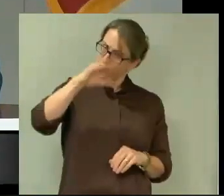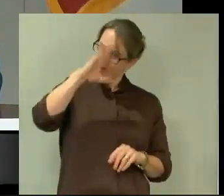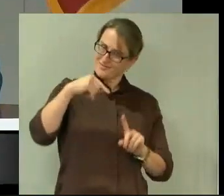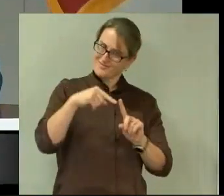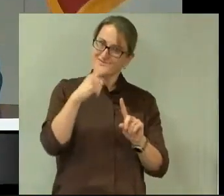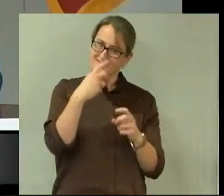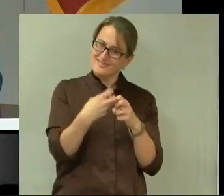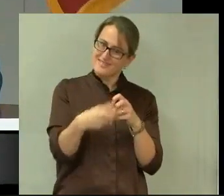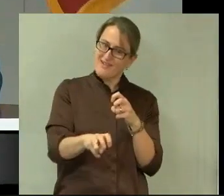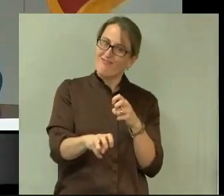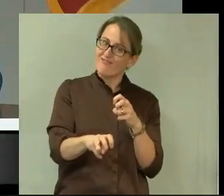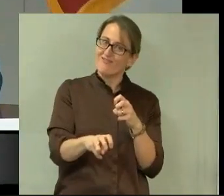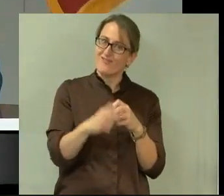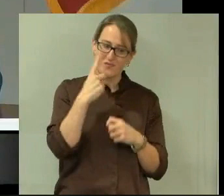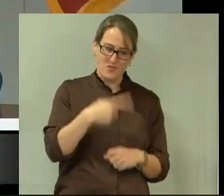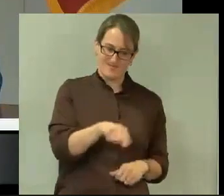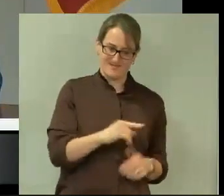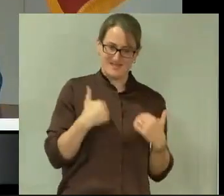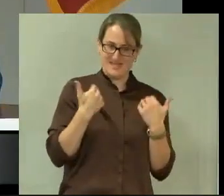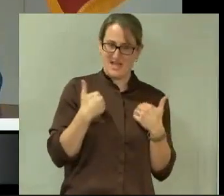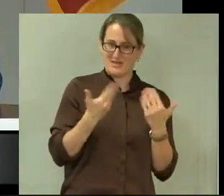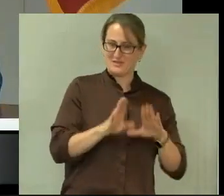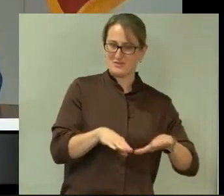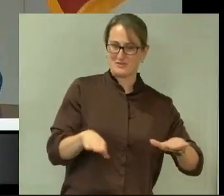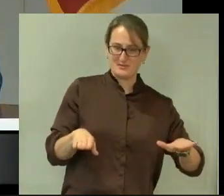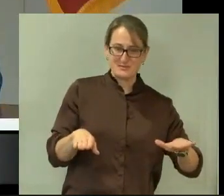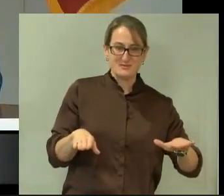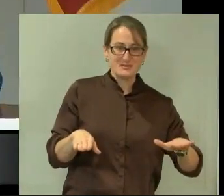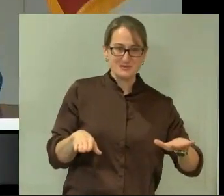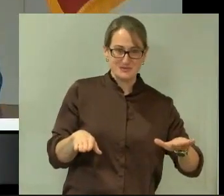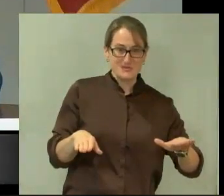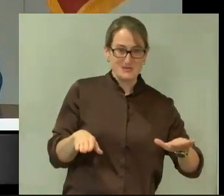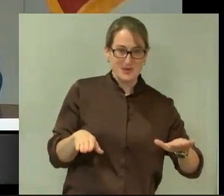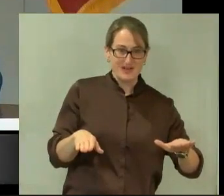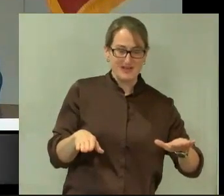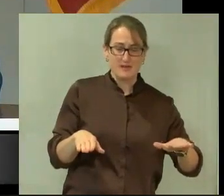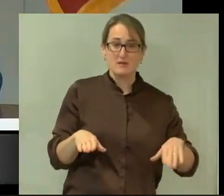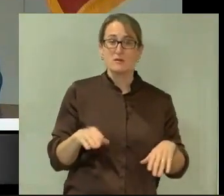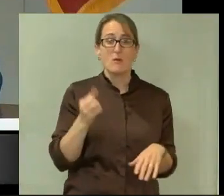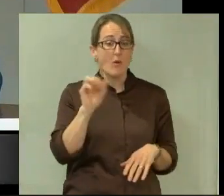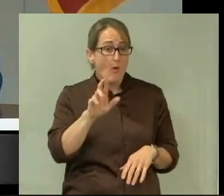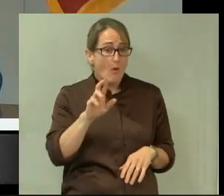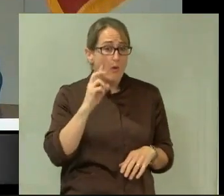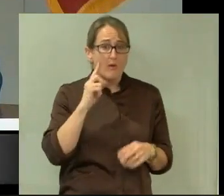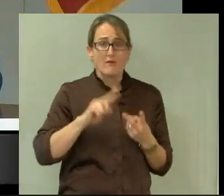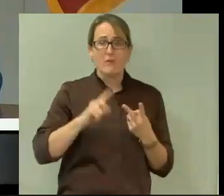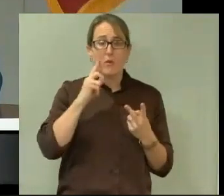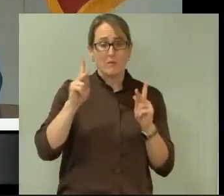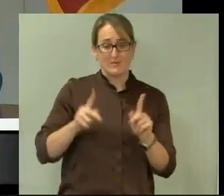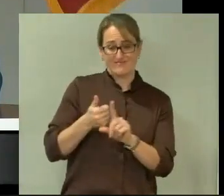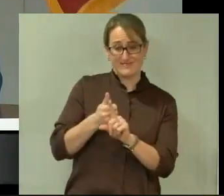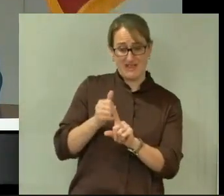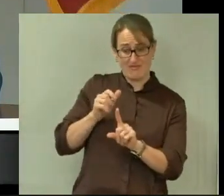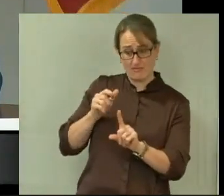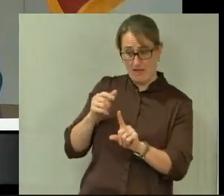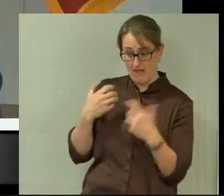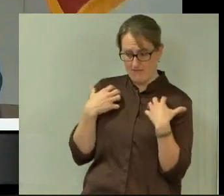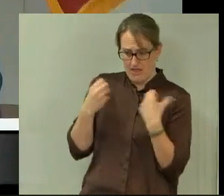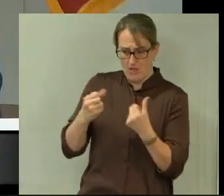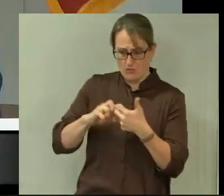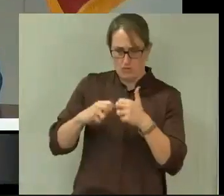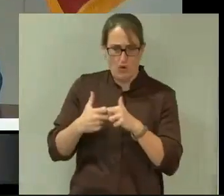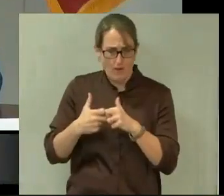to do for smaller children, younger children, and for folks who have health problems that prevent the